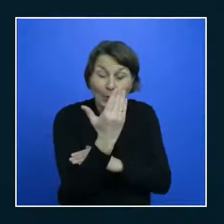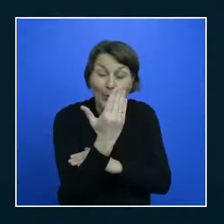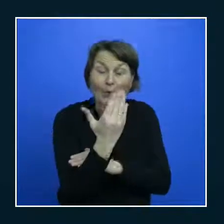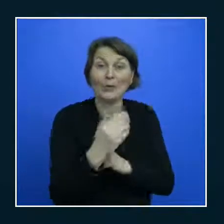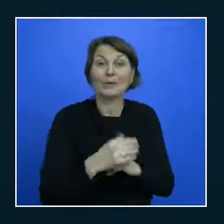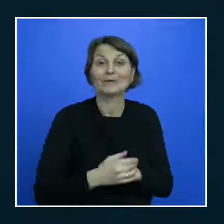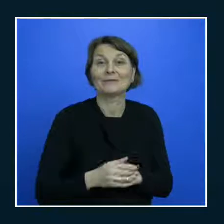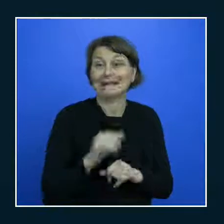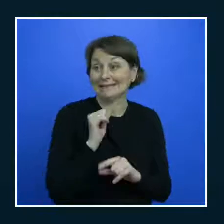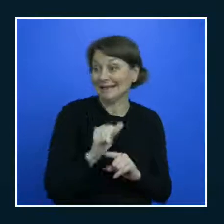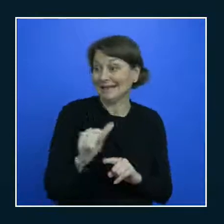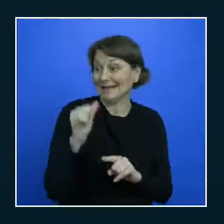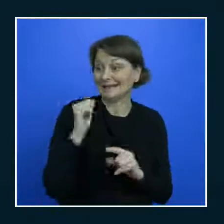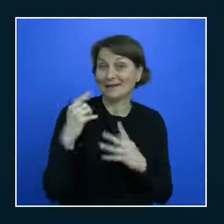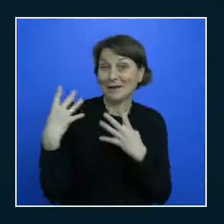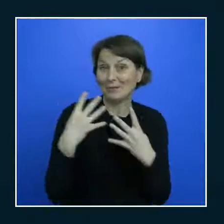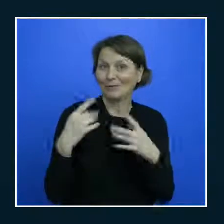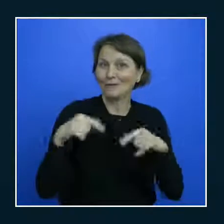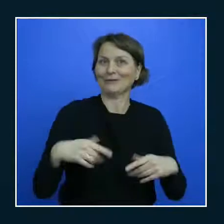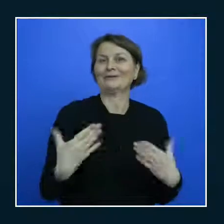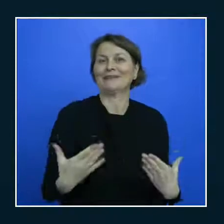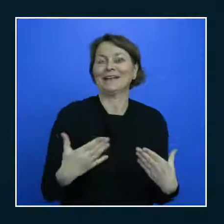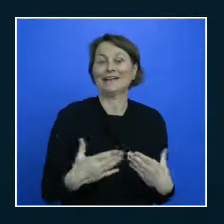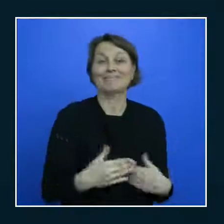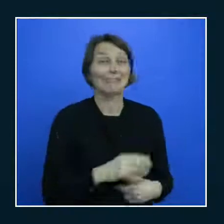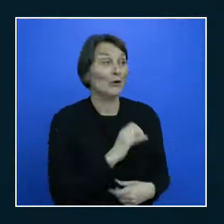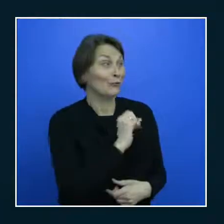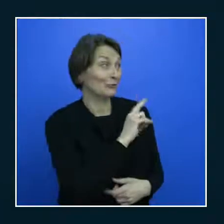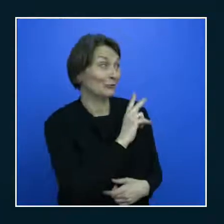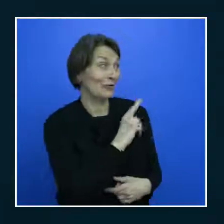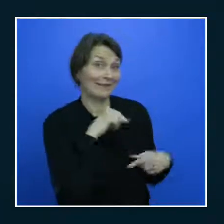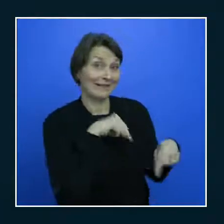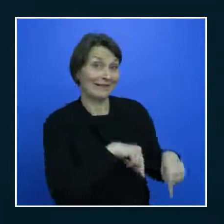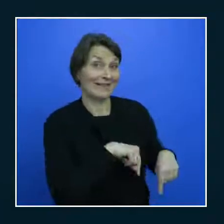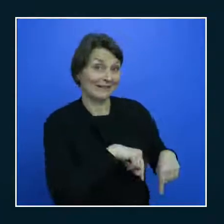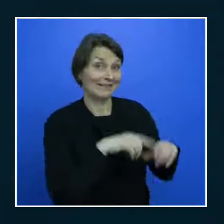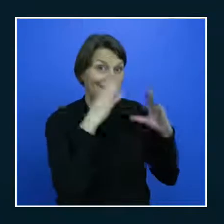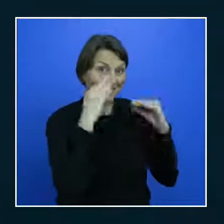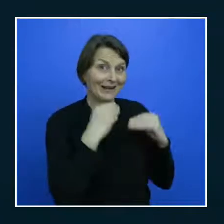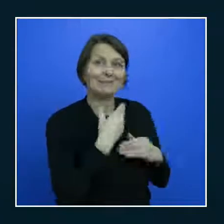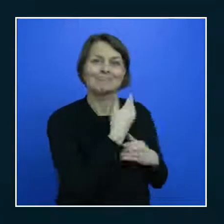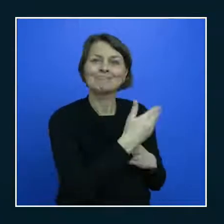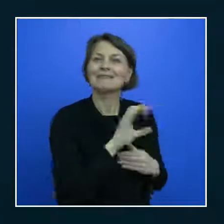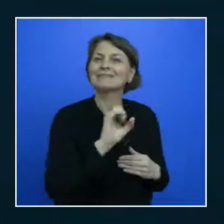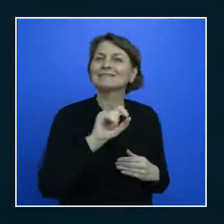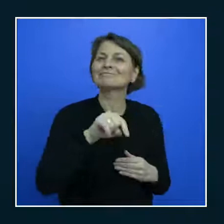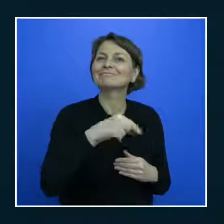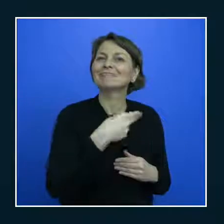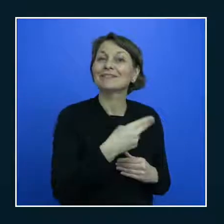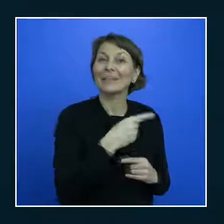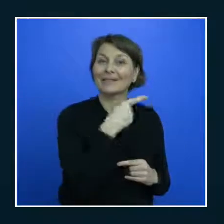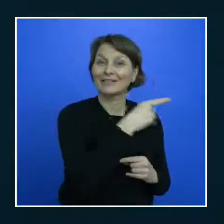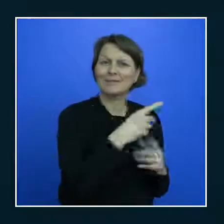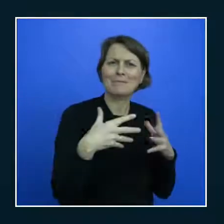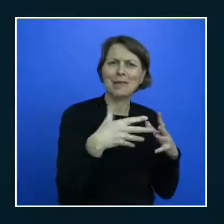is today. Suzanne for joining us from the Netherlands, and Seth from Seattle will still has to start